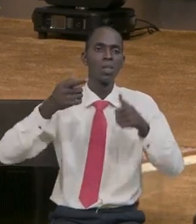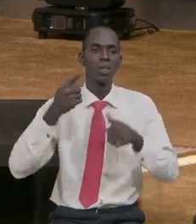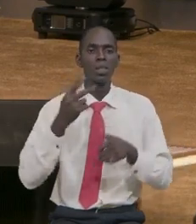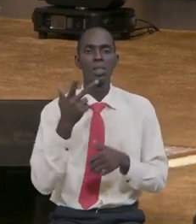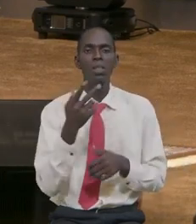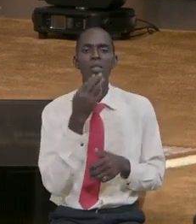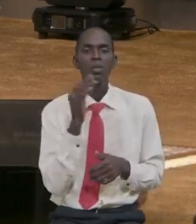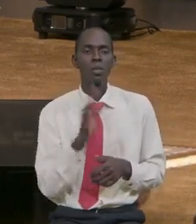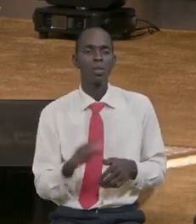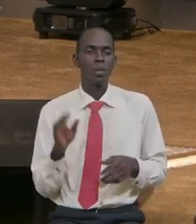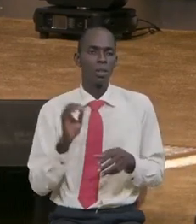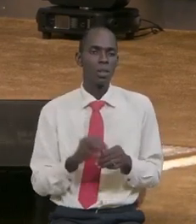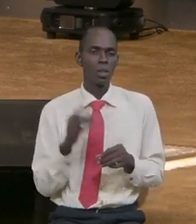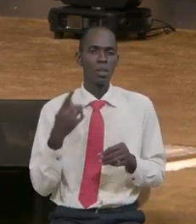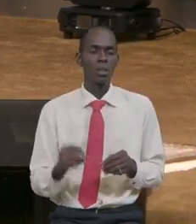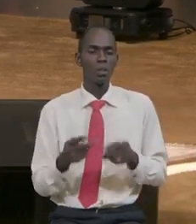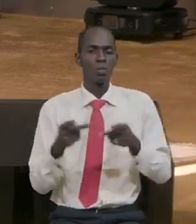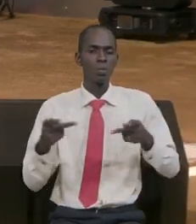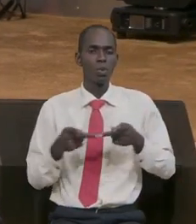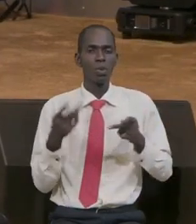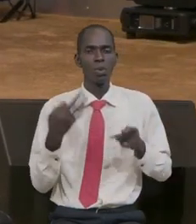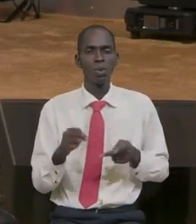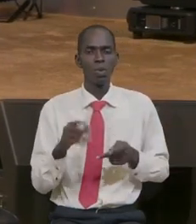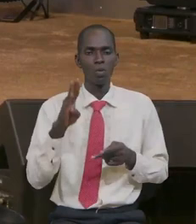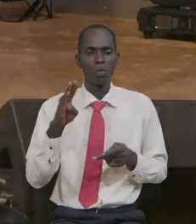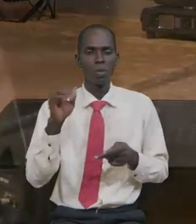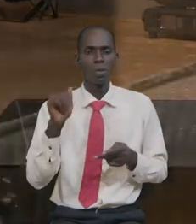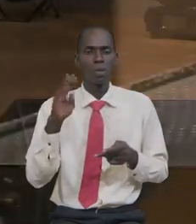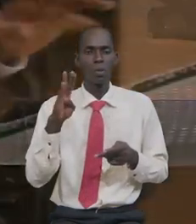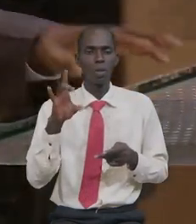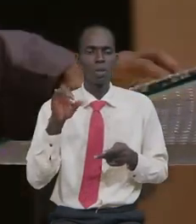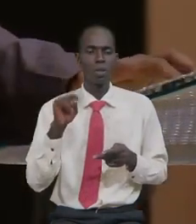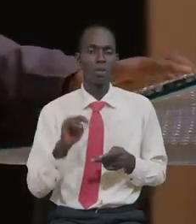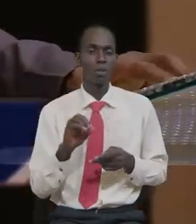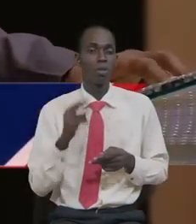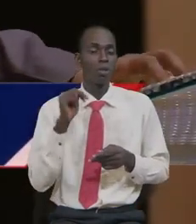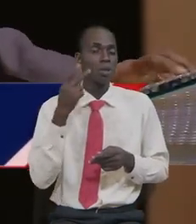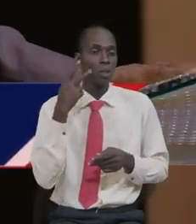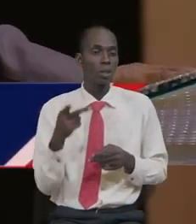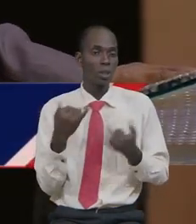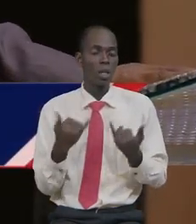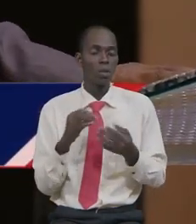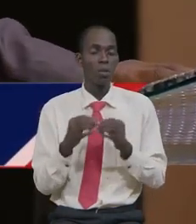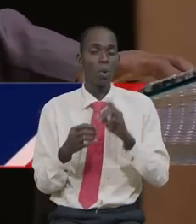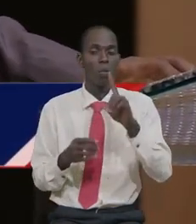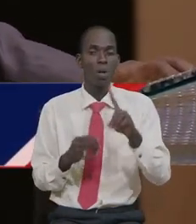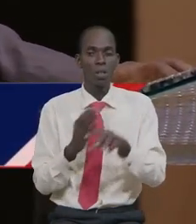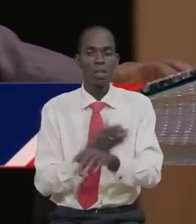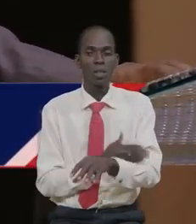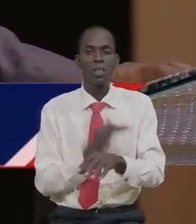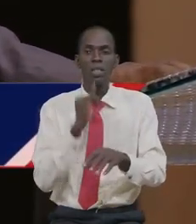in the province of Babylon. Three things we're looking at. Number one, deliverance for God's